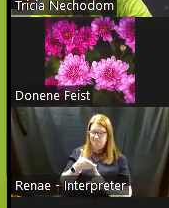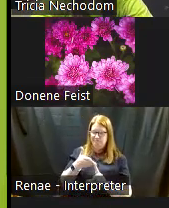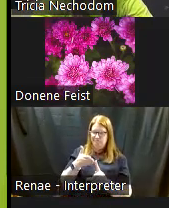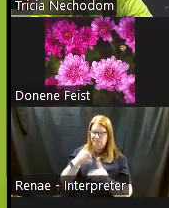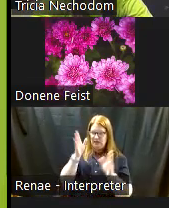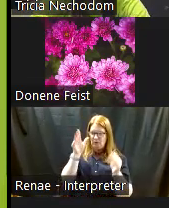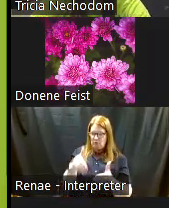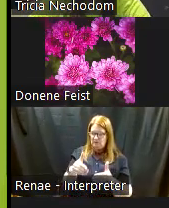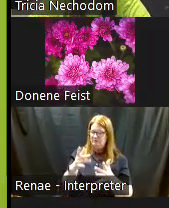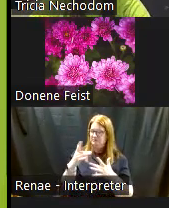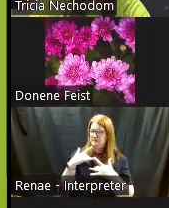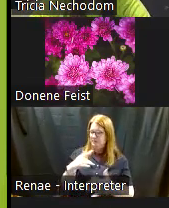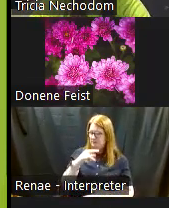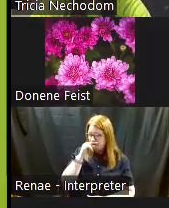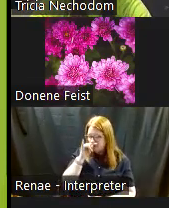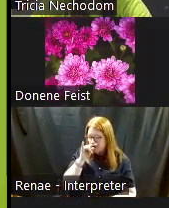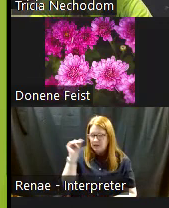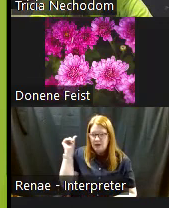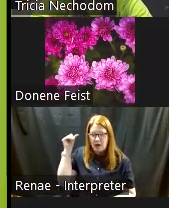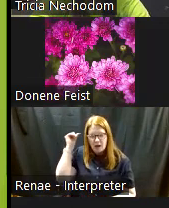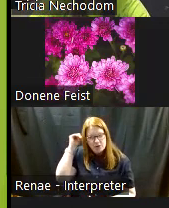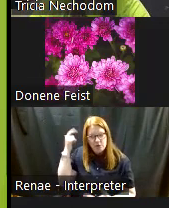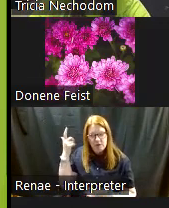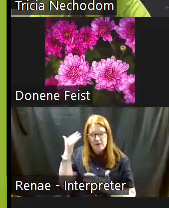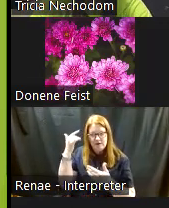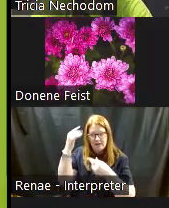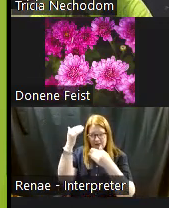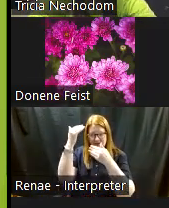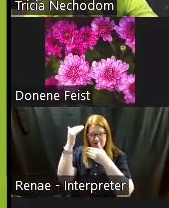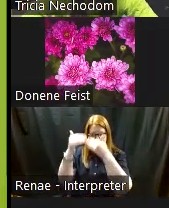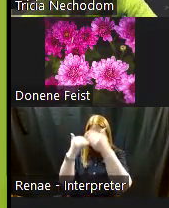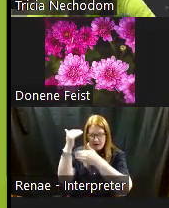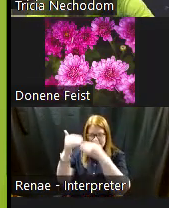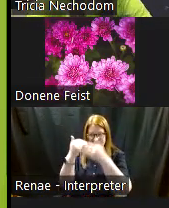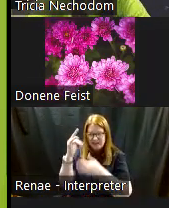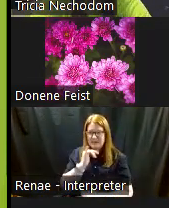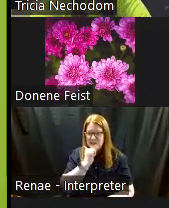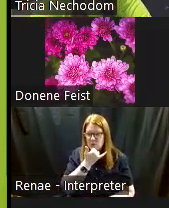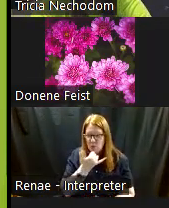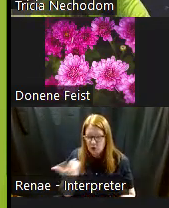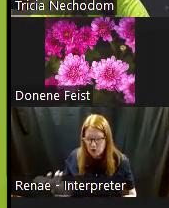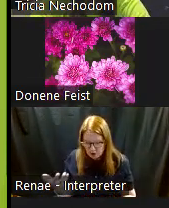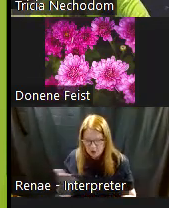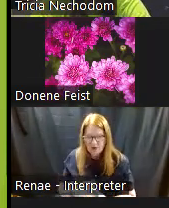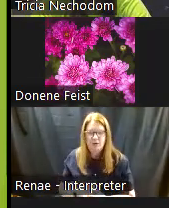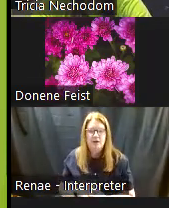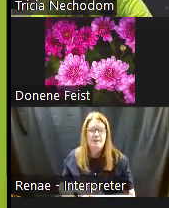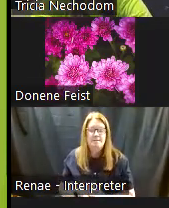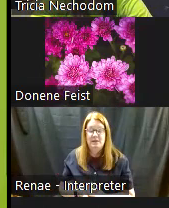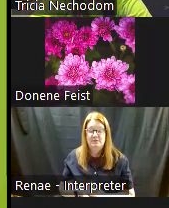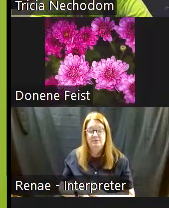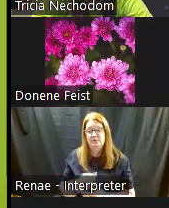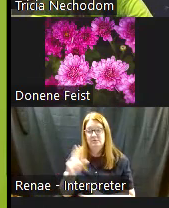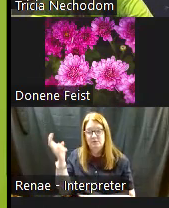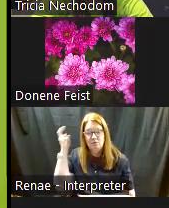in pediatrics, auditory processing disorder, which we could spend a whole nother slide or whole nother talk on, cochlear